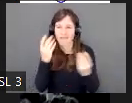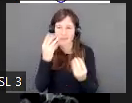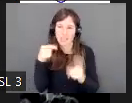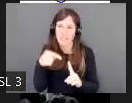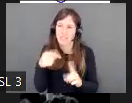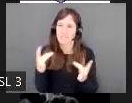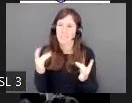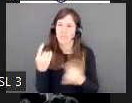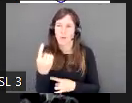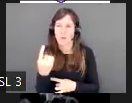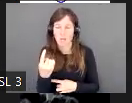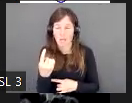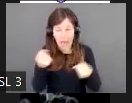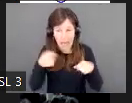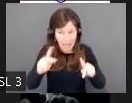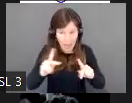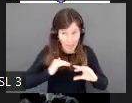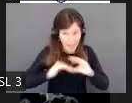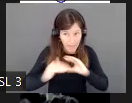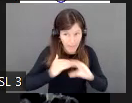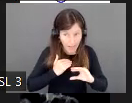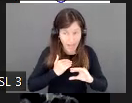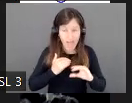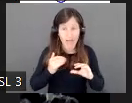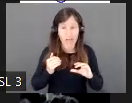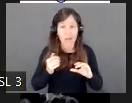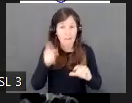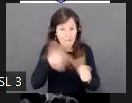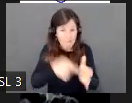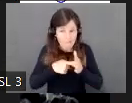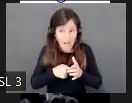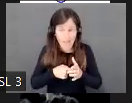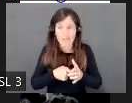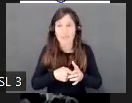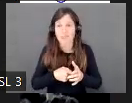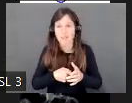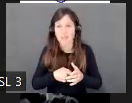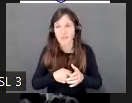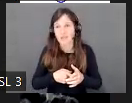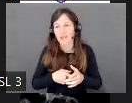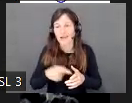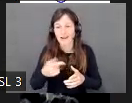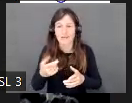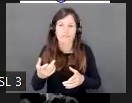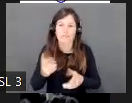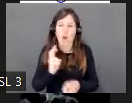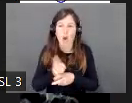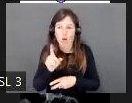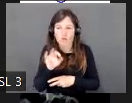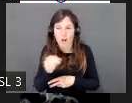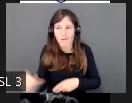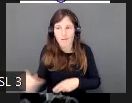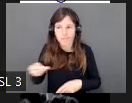Can it only be in a hard file? Can it be is there a secure server? We've constantly run into the problem of we're